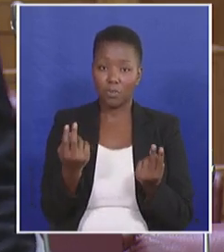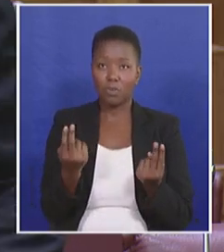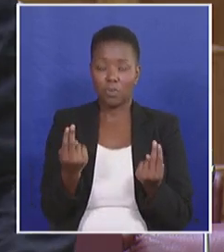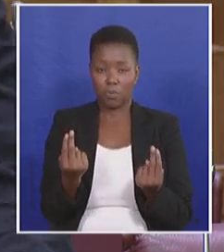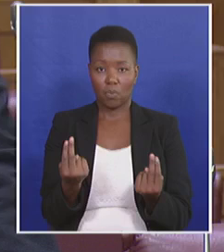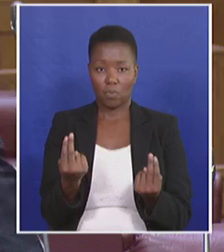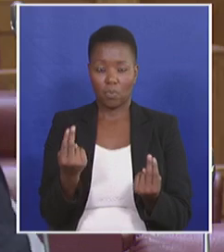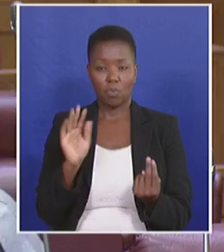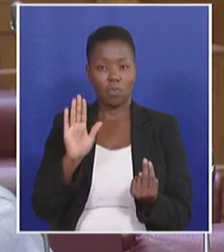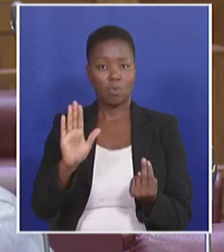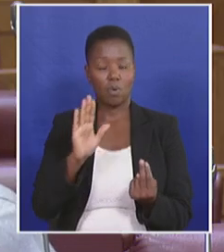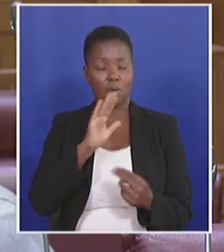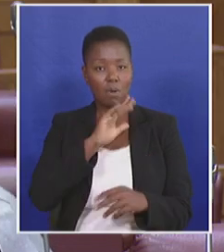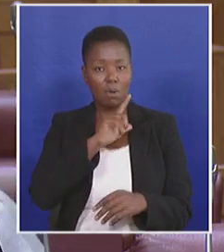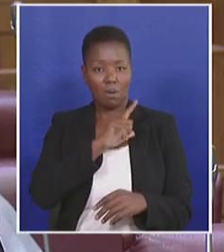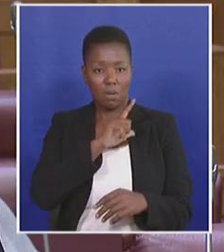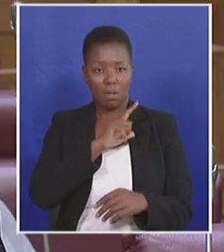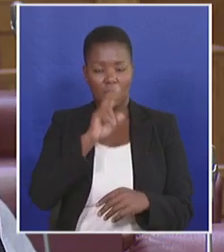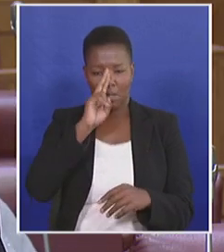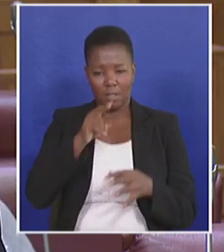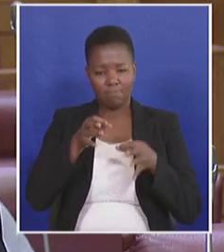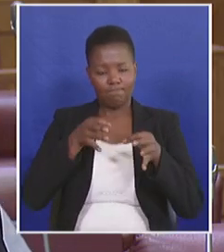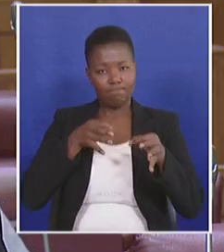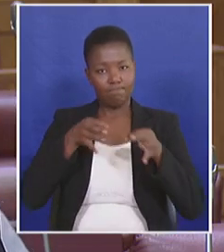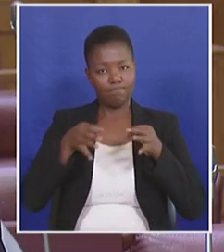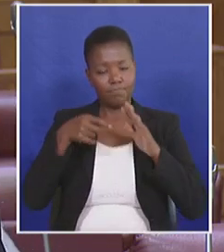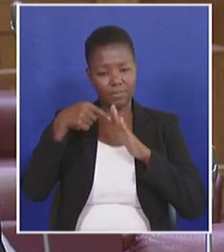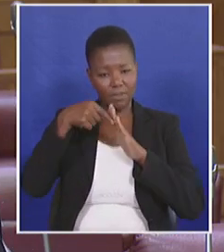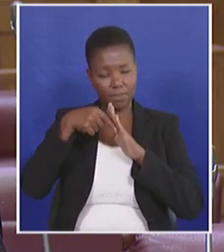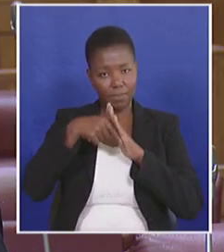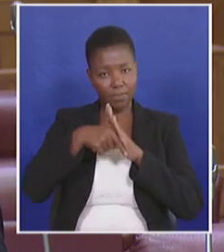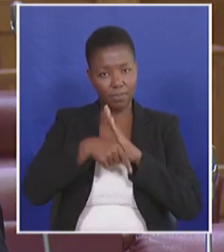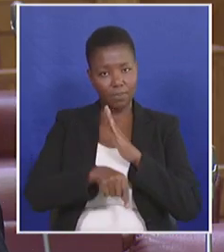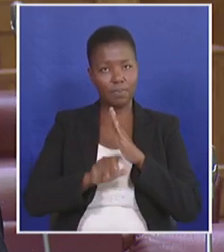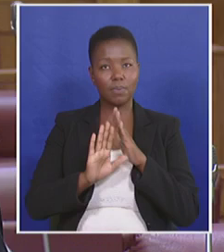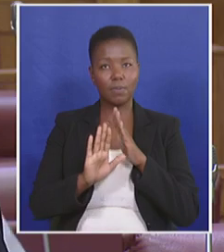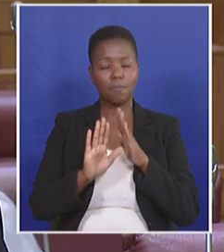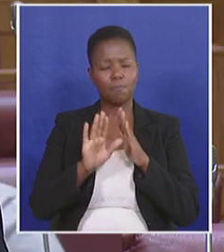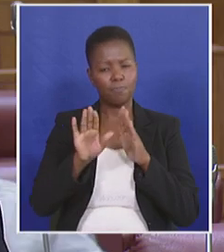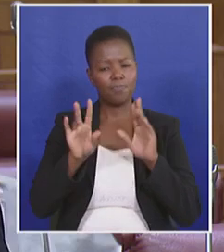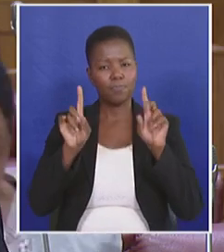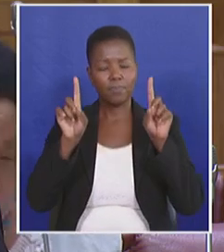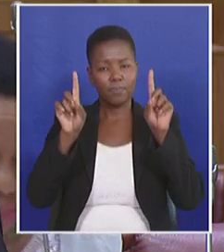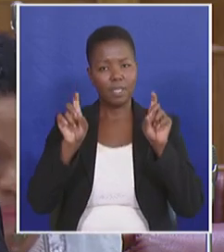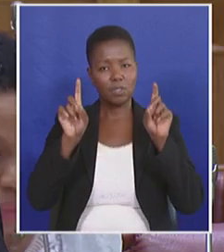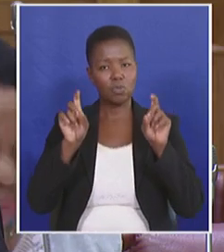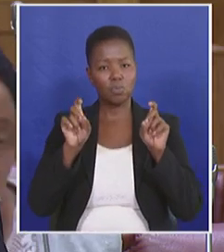seek the detail around the issue of the dynamics insofar as